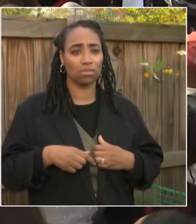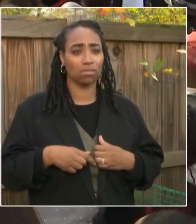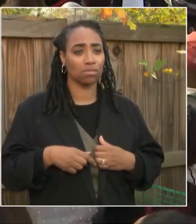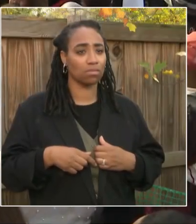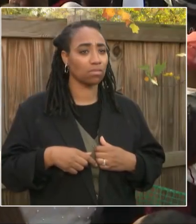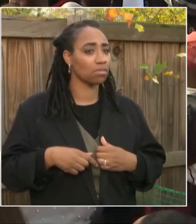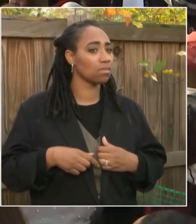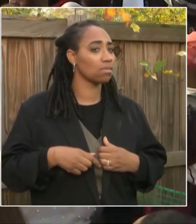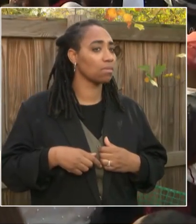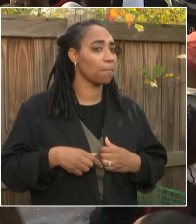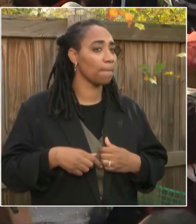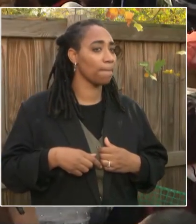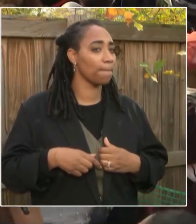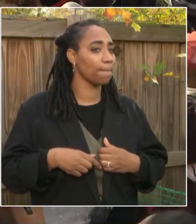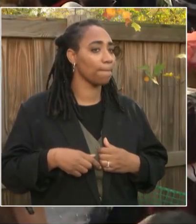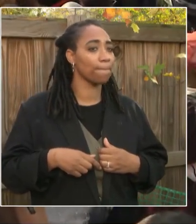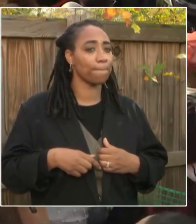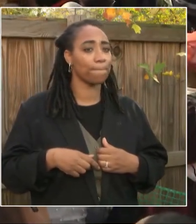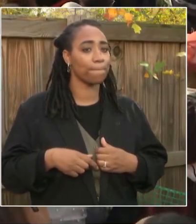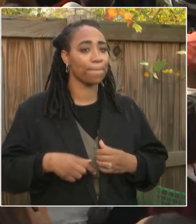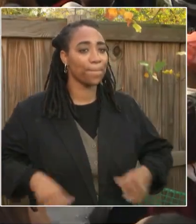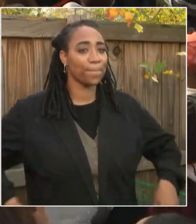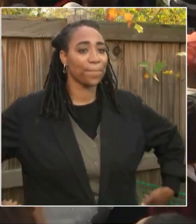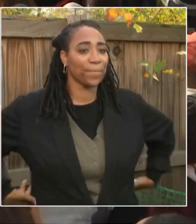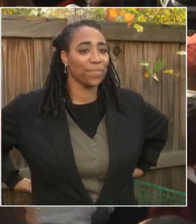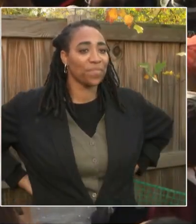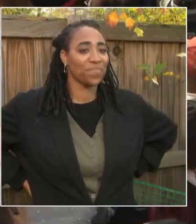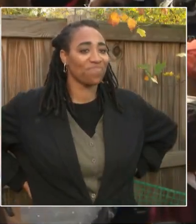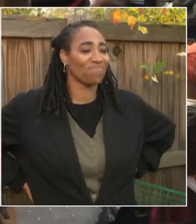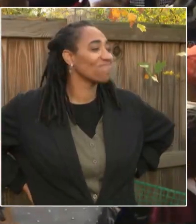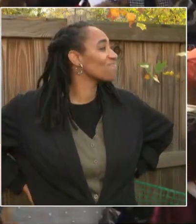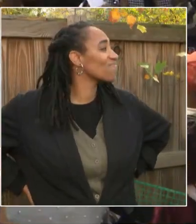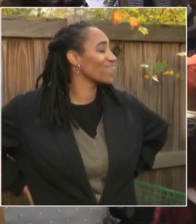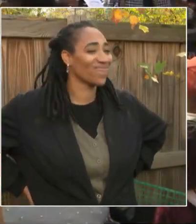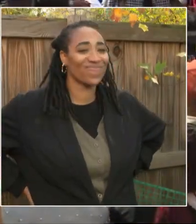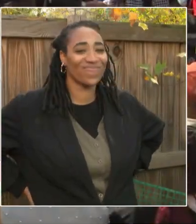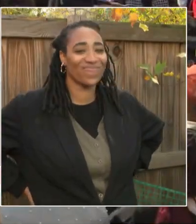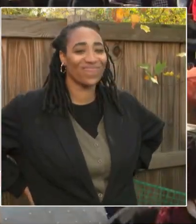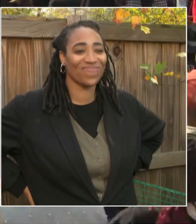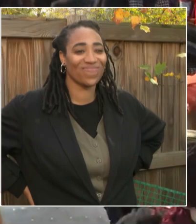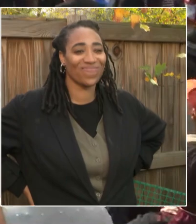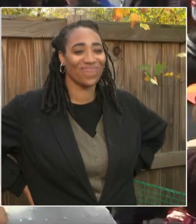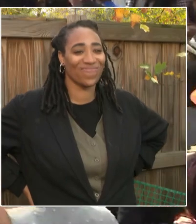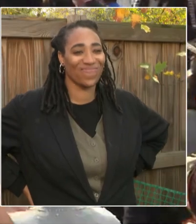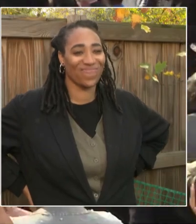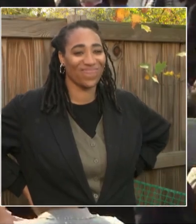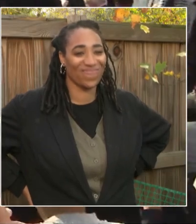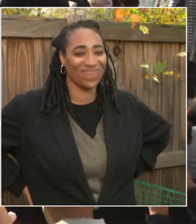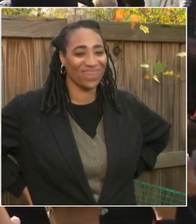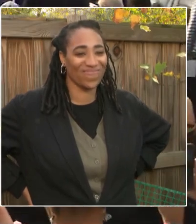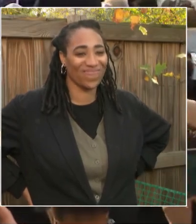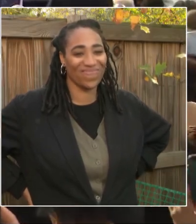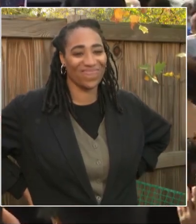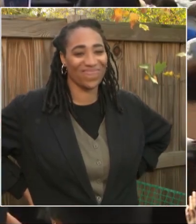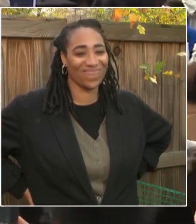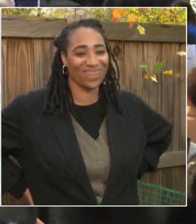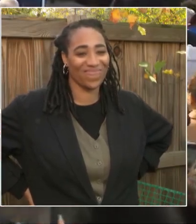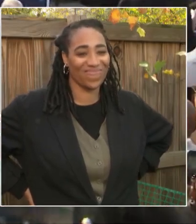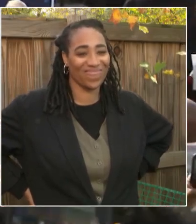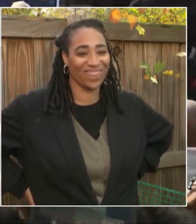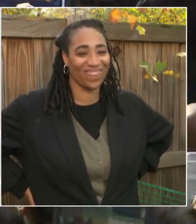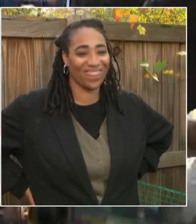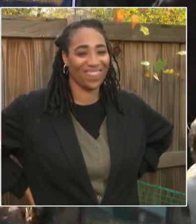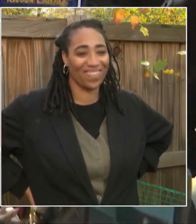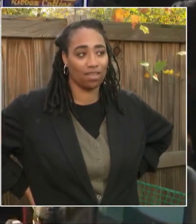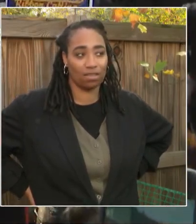Ladies and gentlemen, what an incredible day. What an incredible day. God even kept the weather good for us out here.